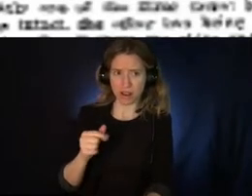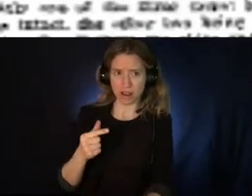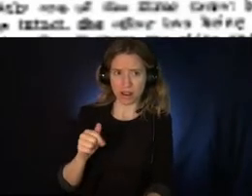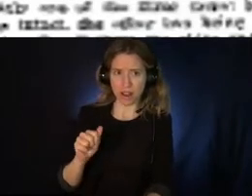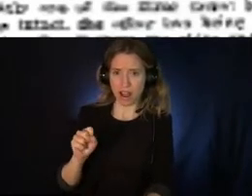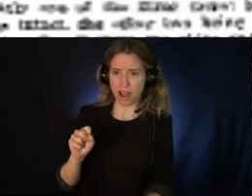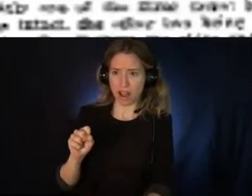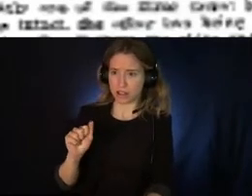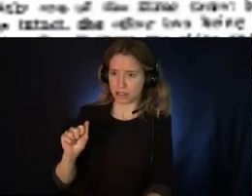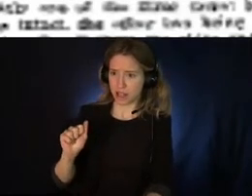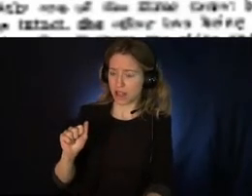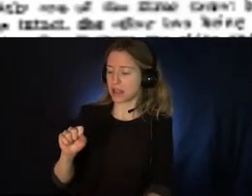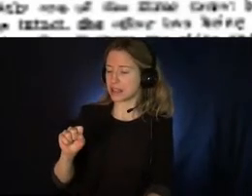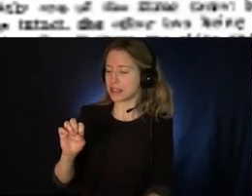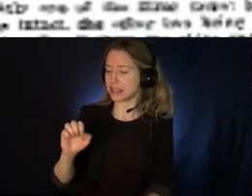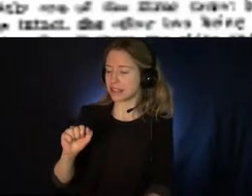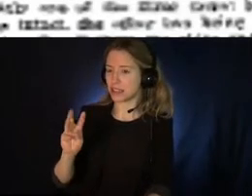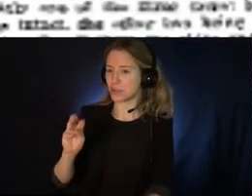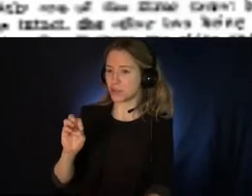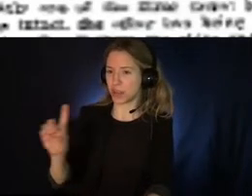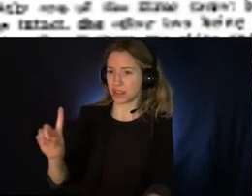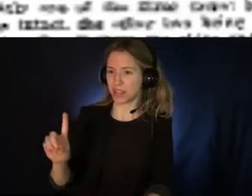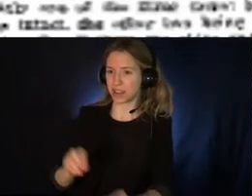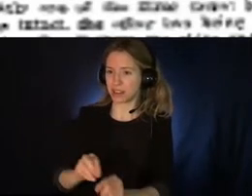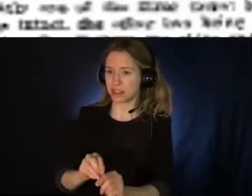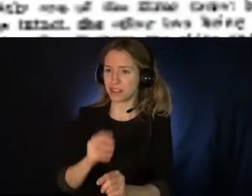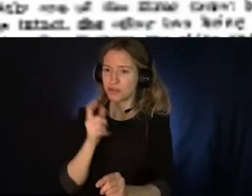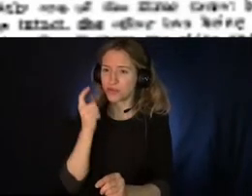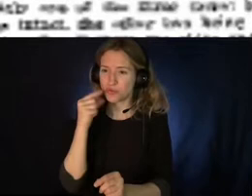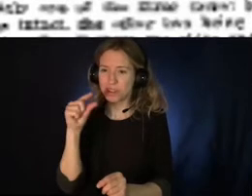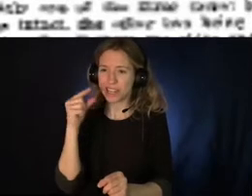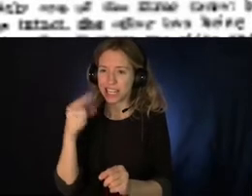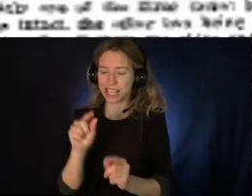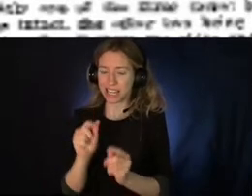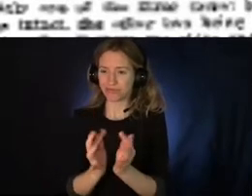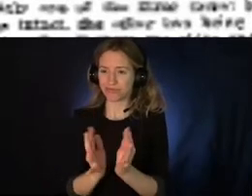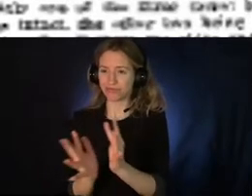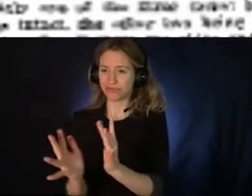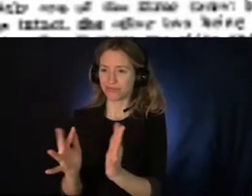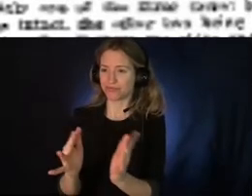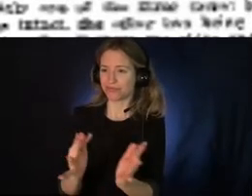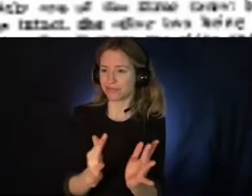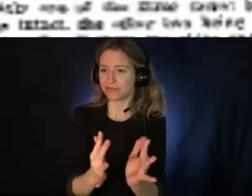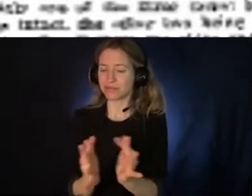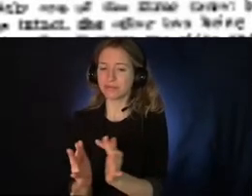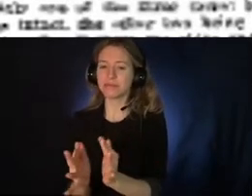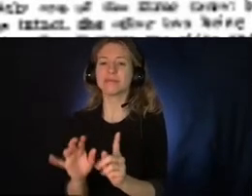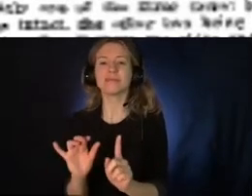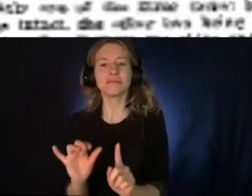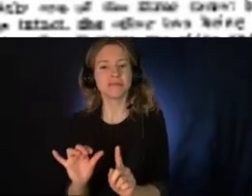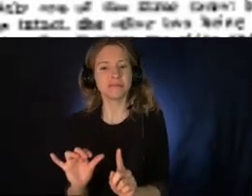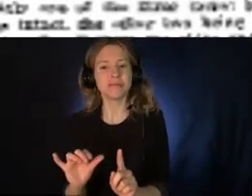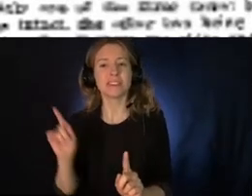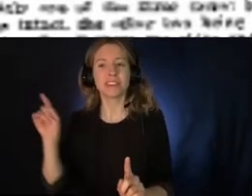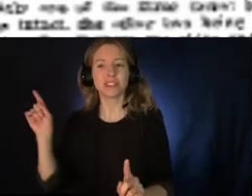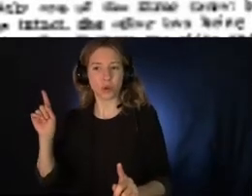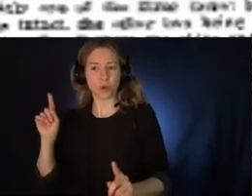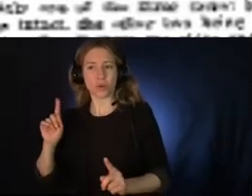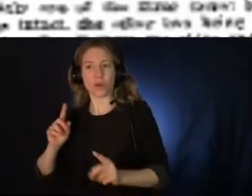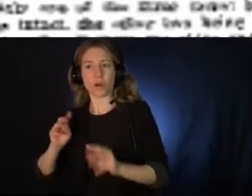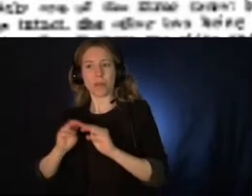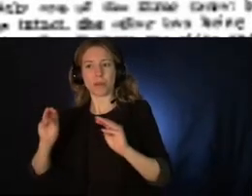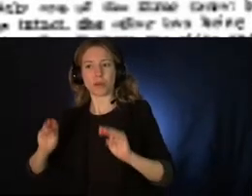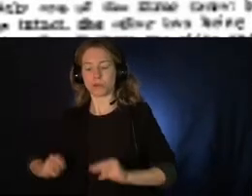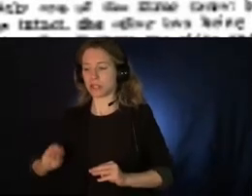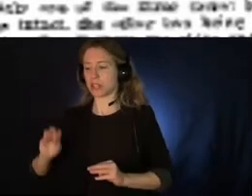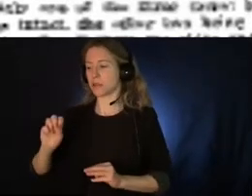the Hay Foundation had came, Smithsonian, to verify what this was, and they